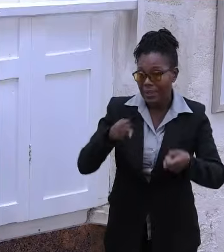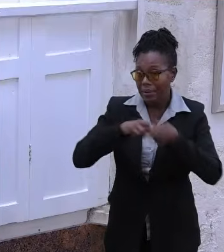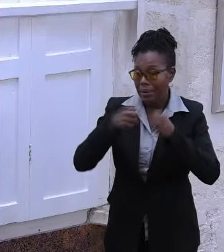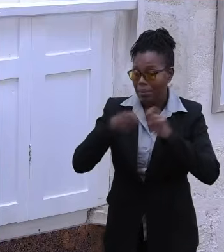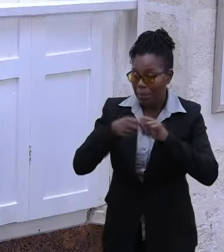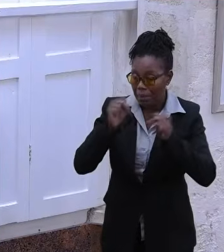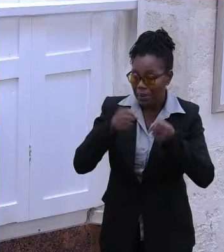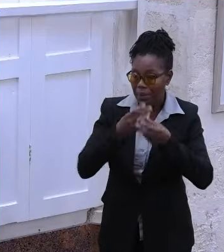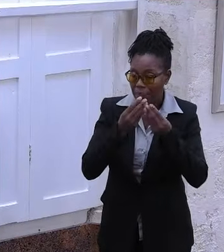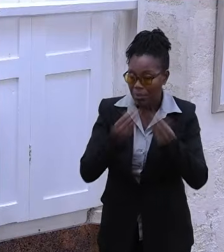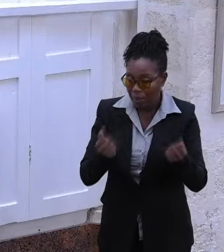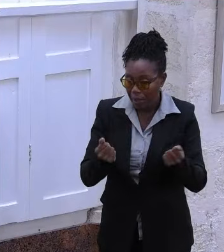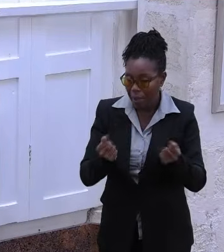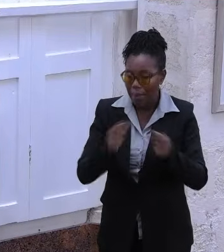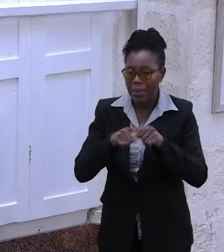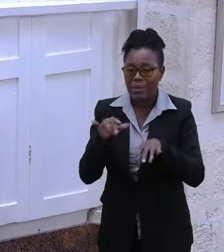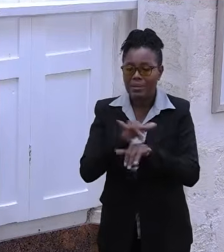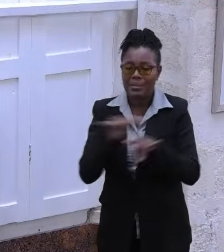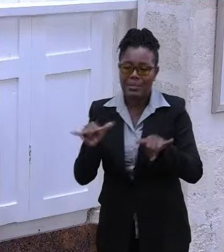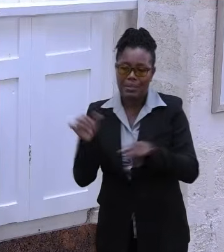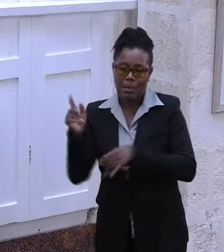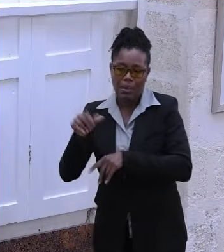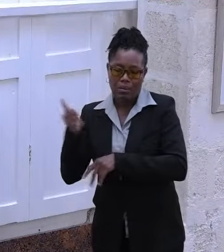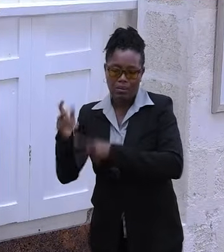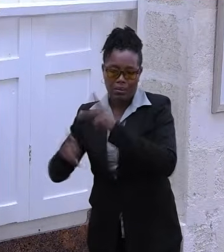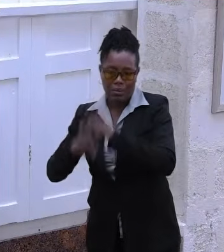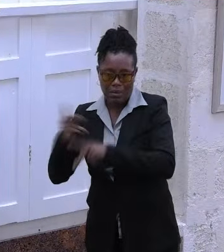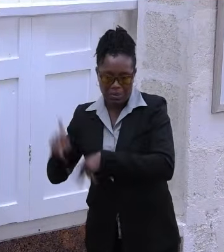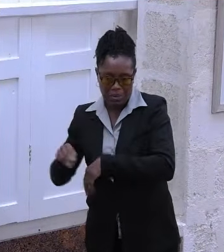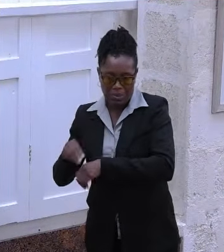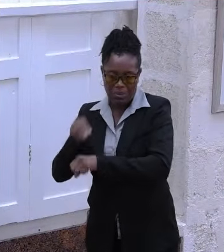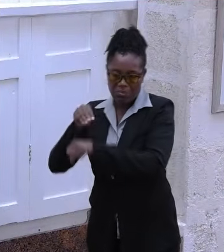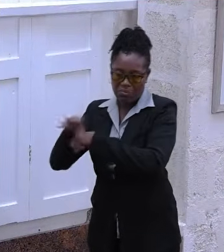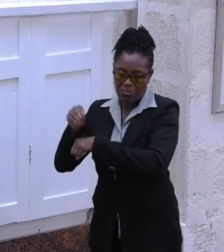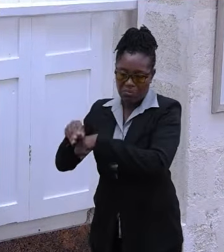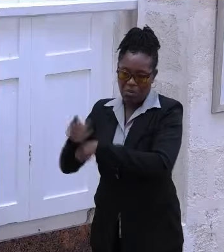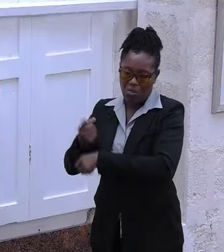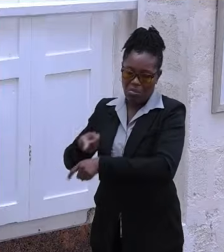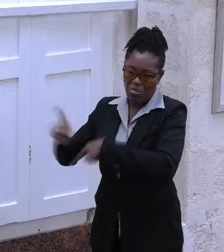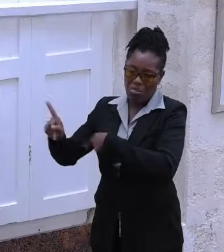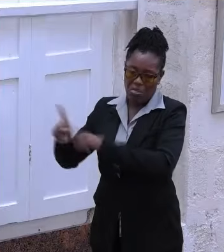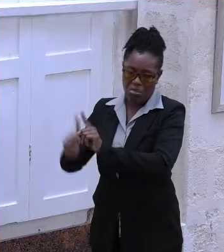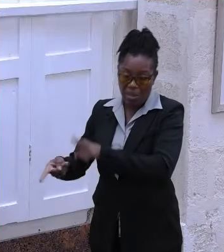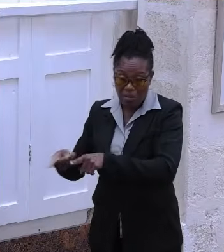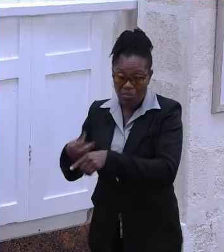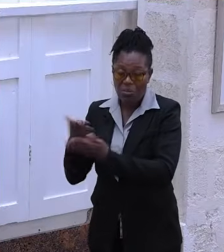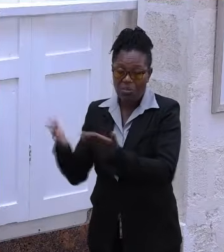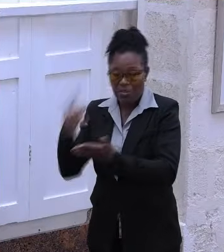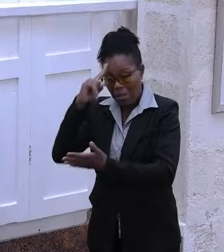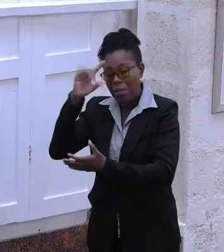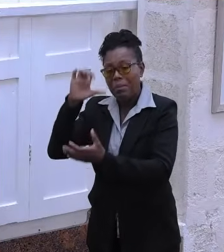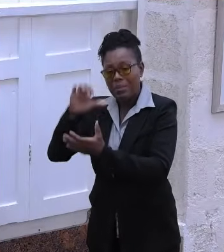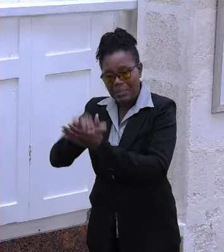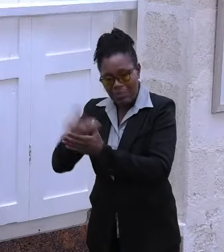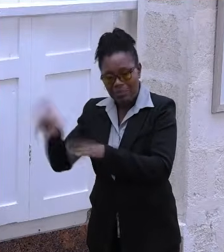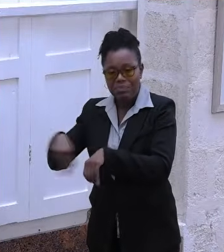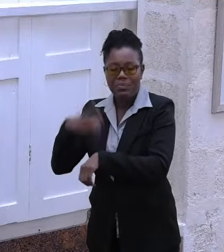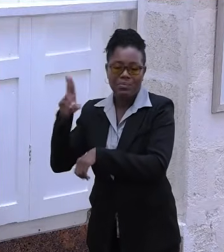while it's not offending the sensibilities of people or the sensitivities of people for what they believe is a